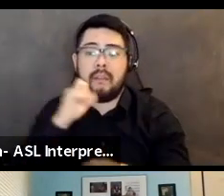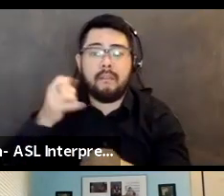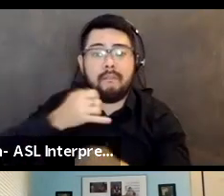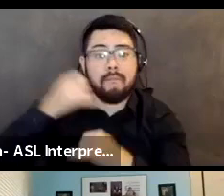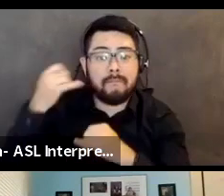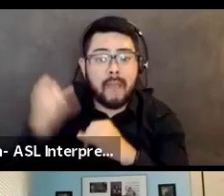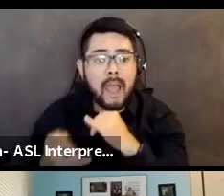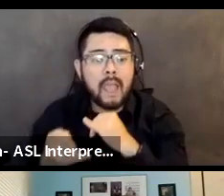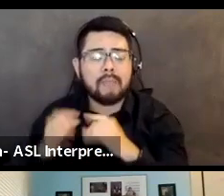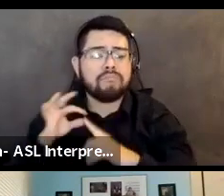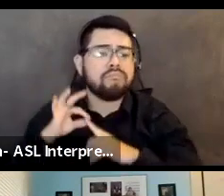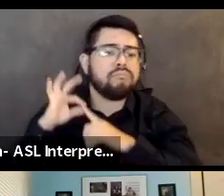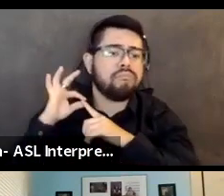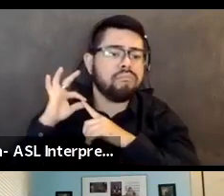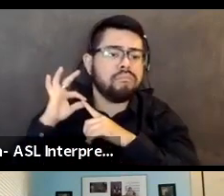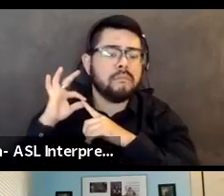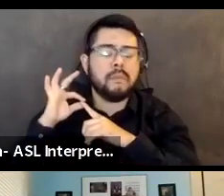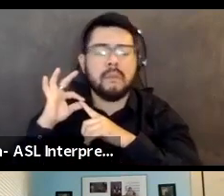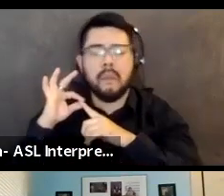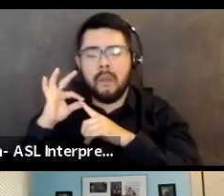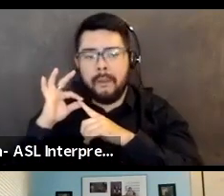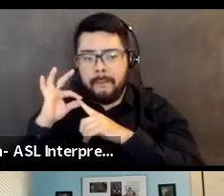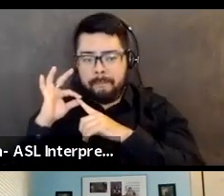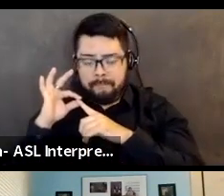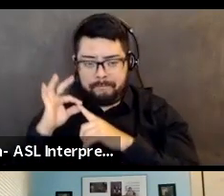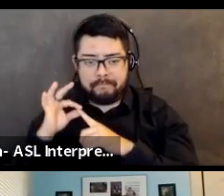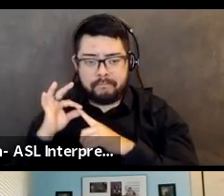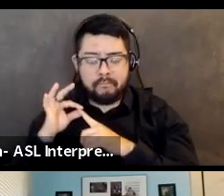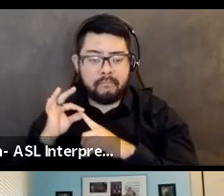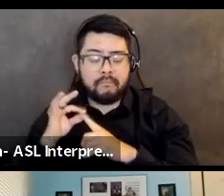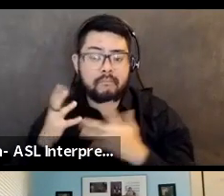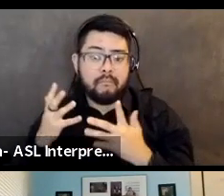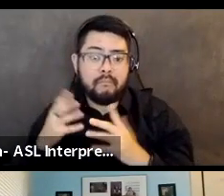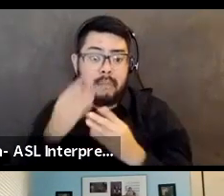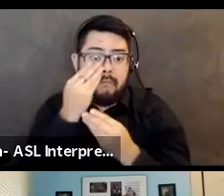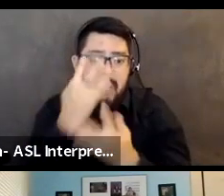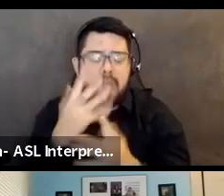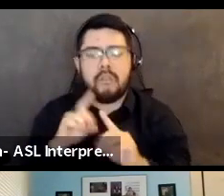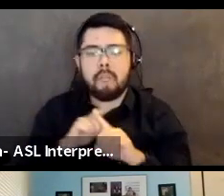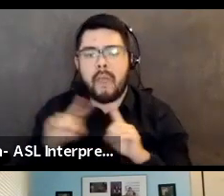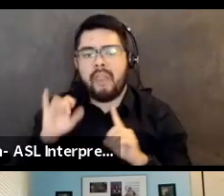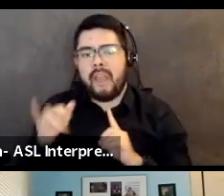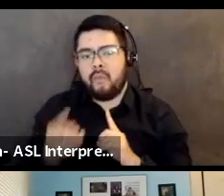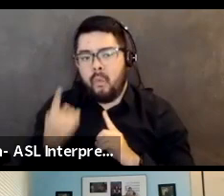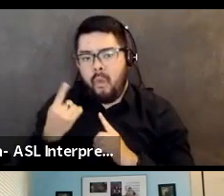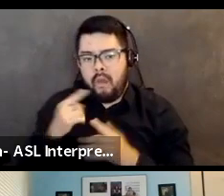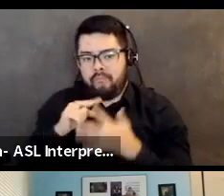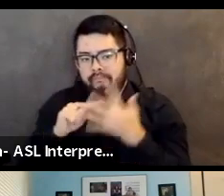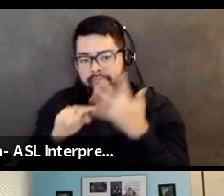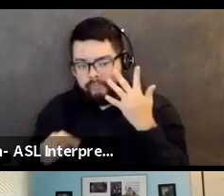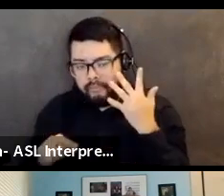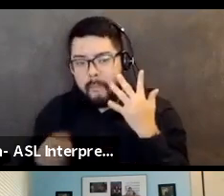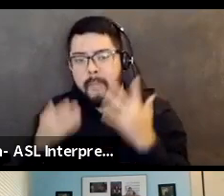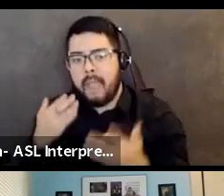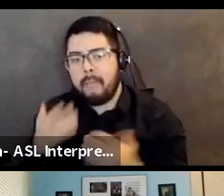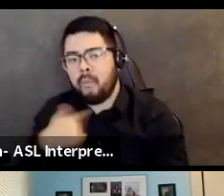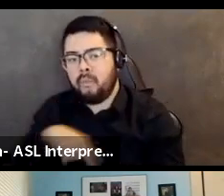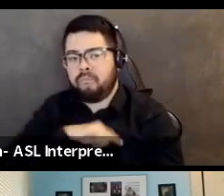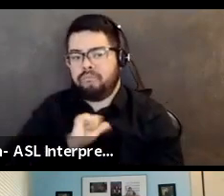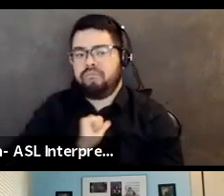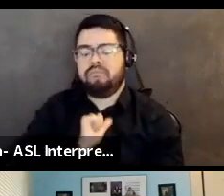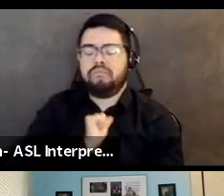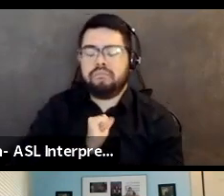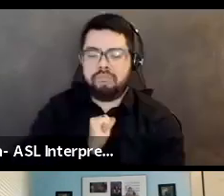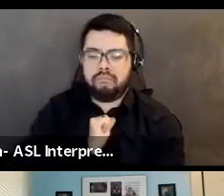unique um point but as one of the things that maybe uh